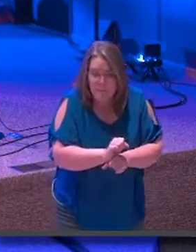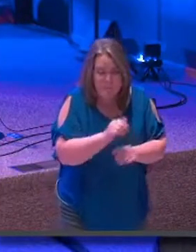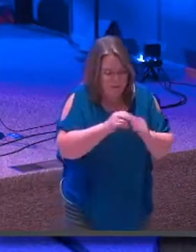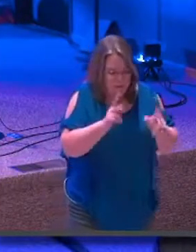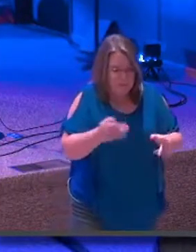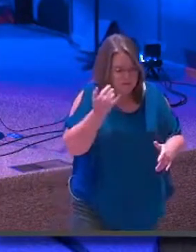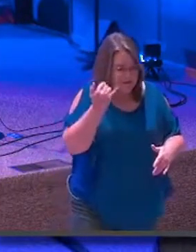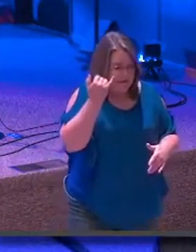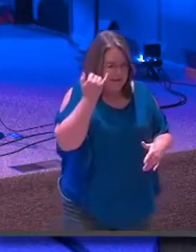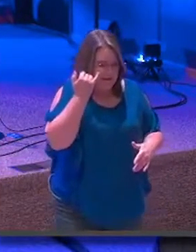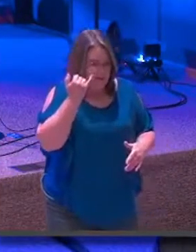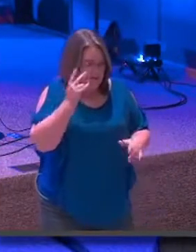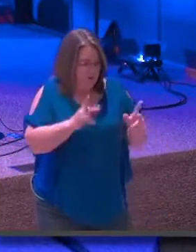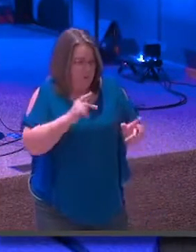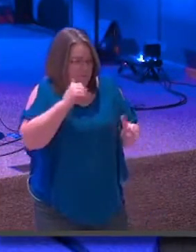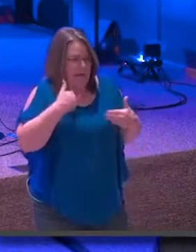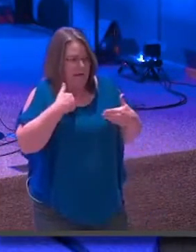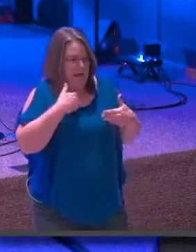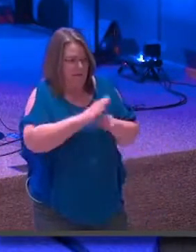the person doesn't have enough faith for it.